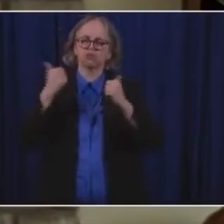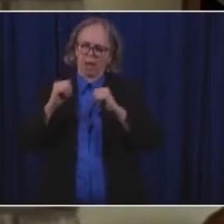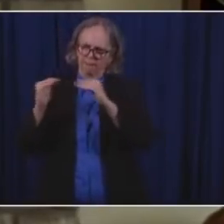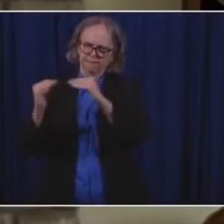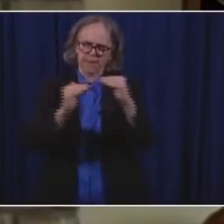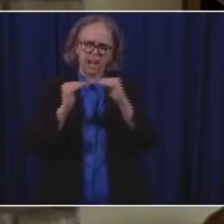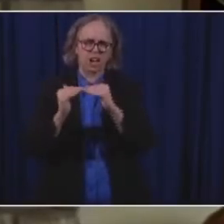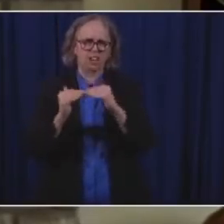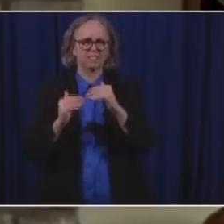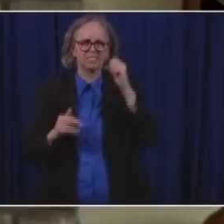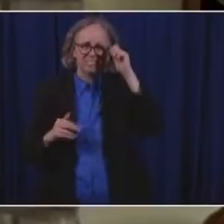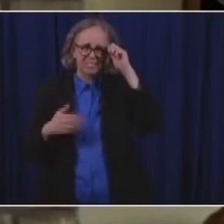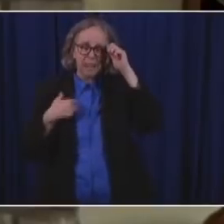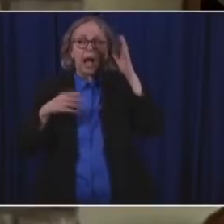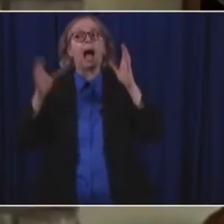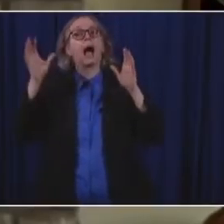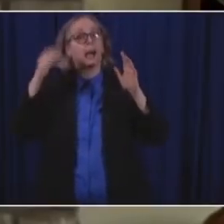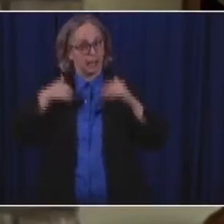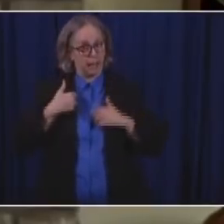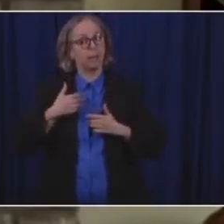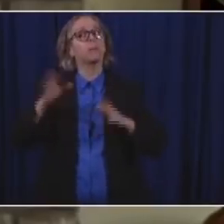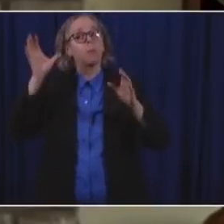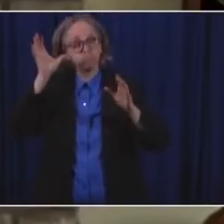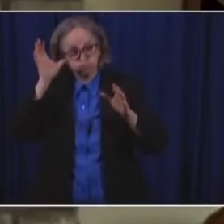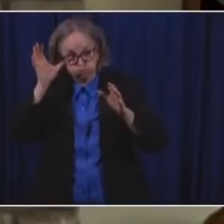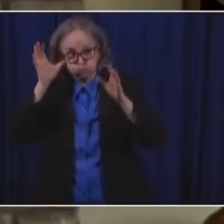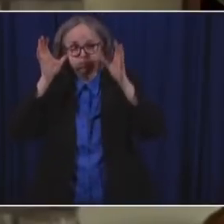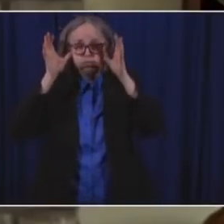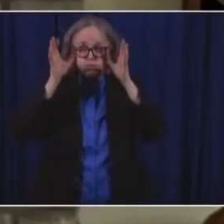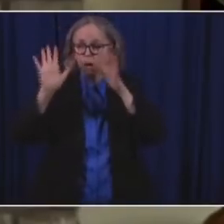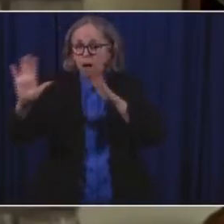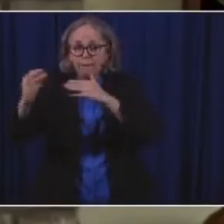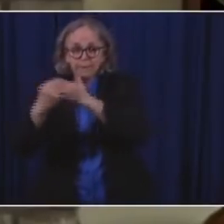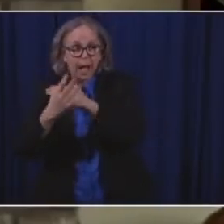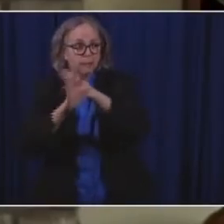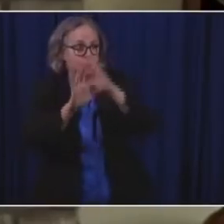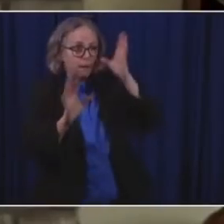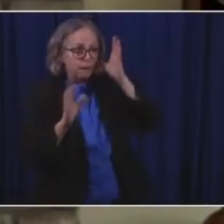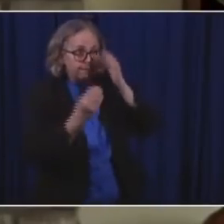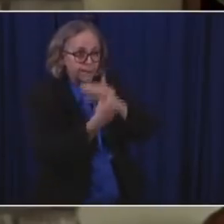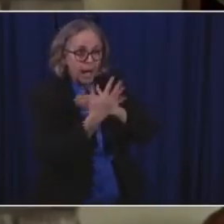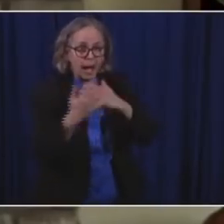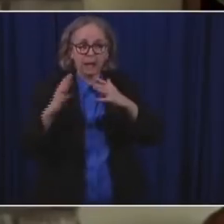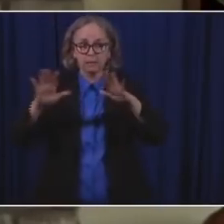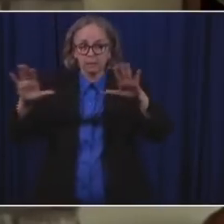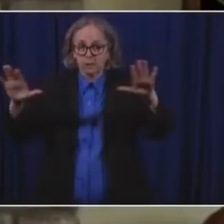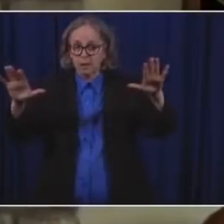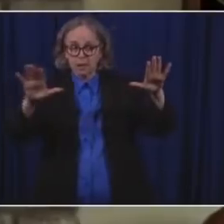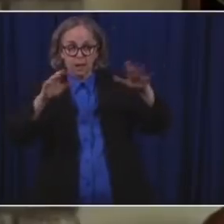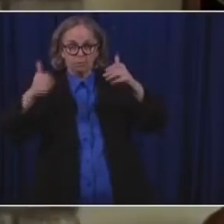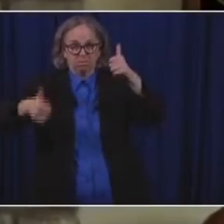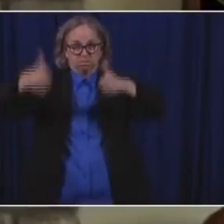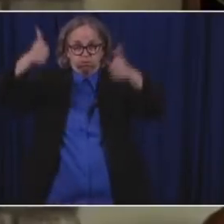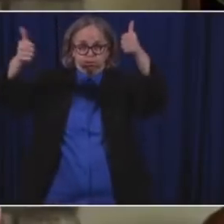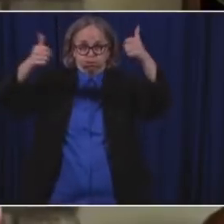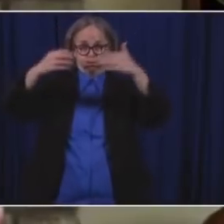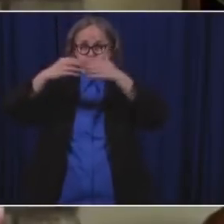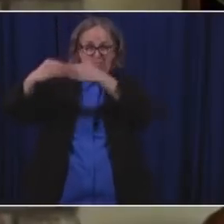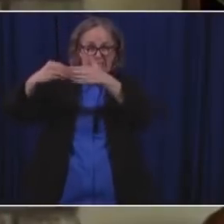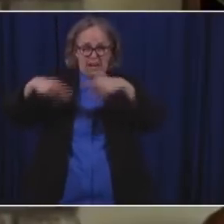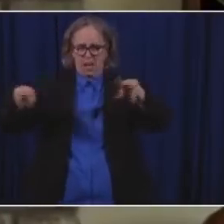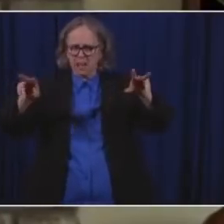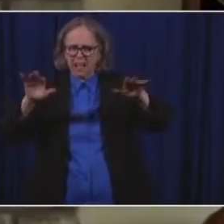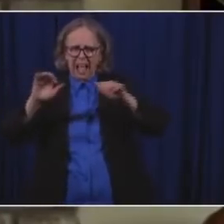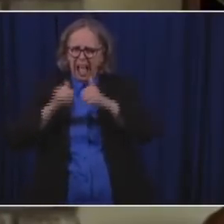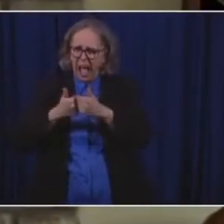something I'm sitting up here and making these decisions. I mean, we're trying to get a collective guidance from experts with the criteria of how do we slow the